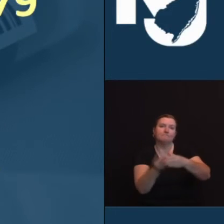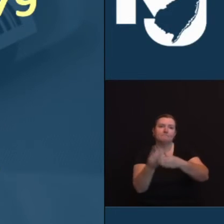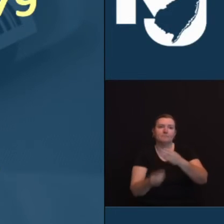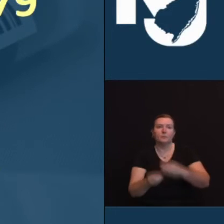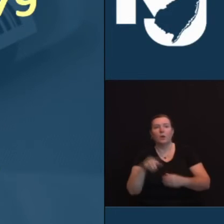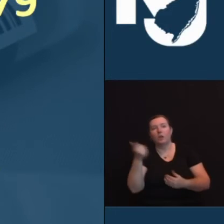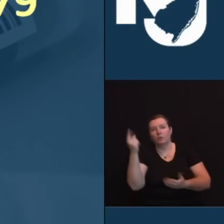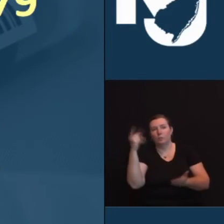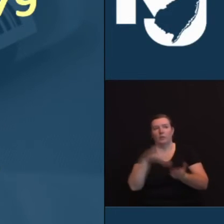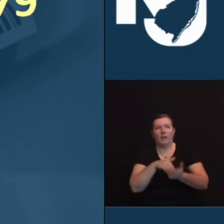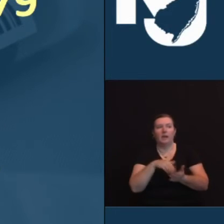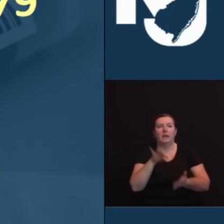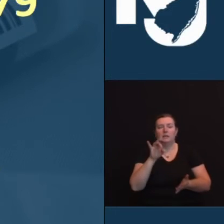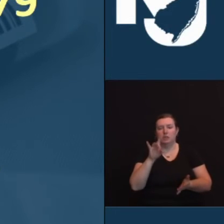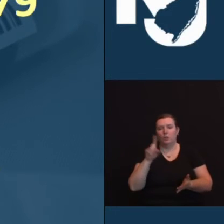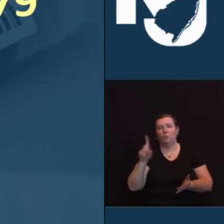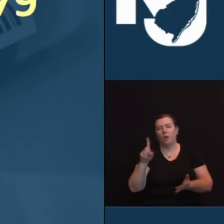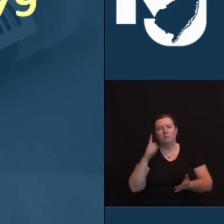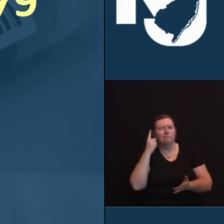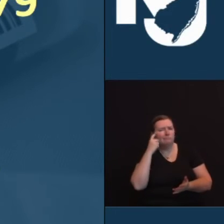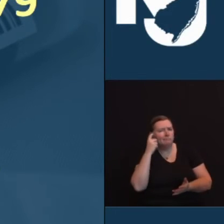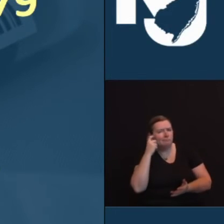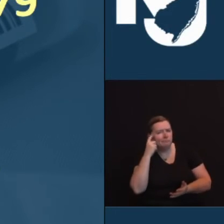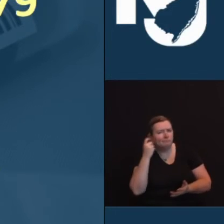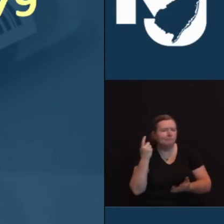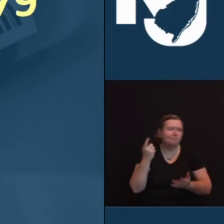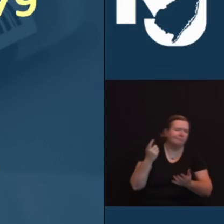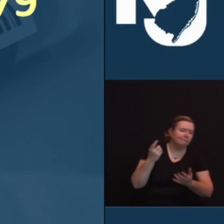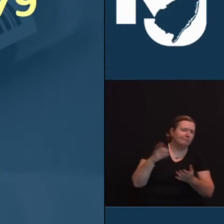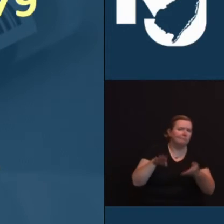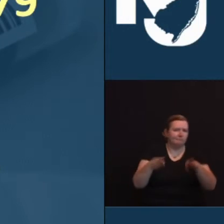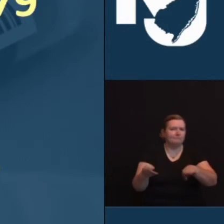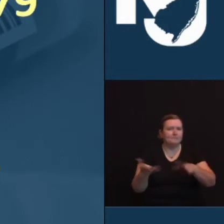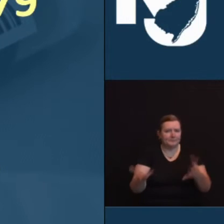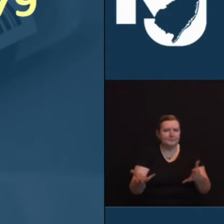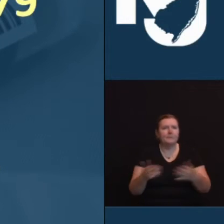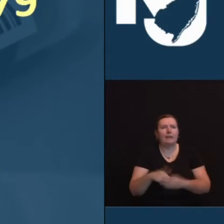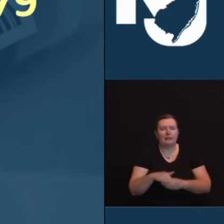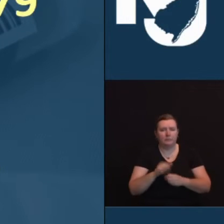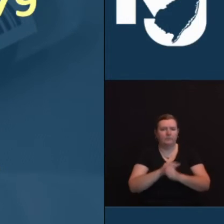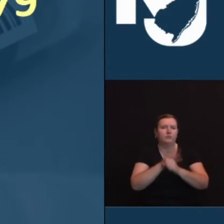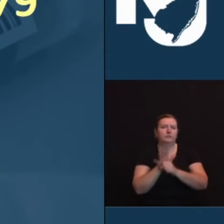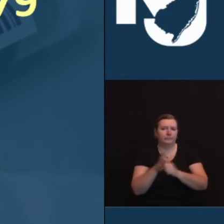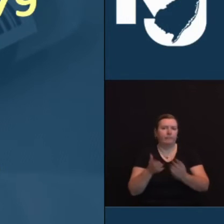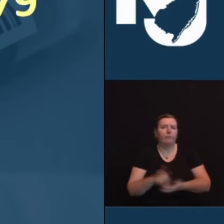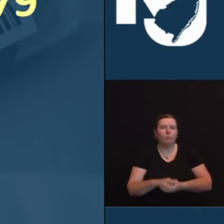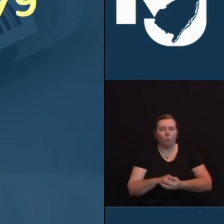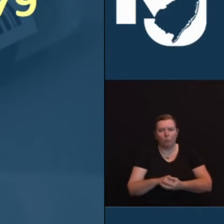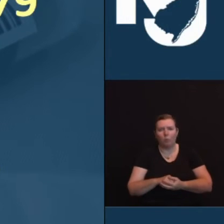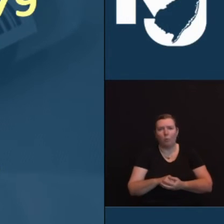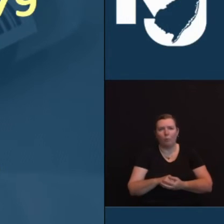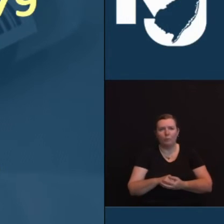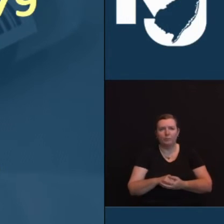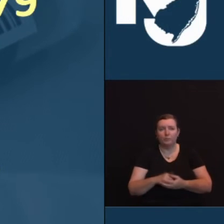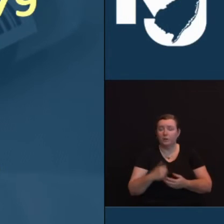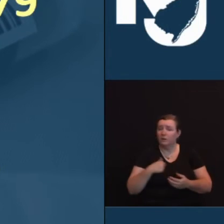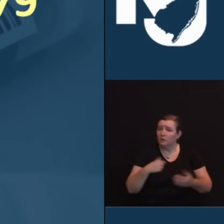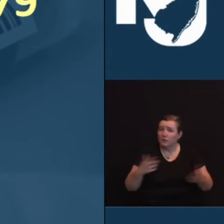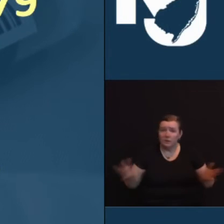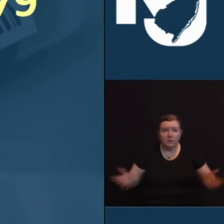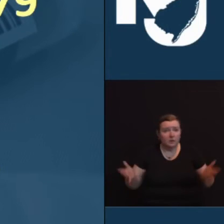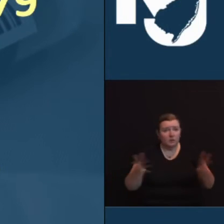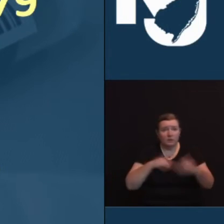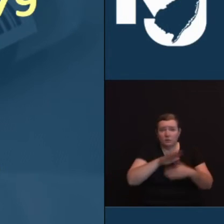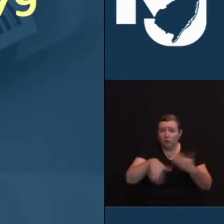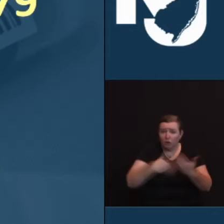1,801 are probable deaths. So please, I urge you, we all do, let's all go back, get back in the game